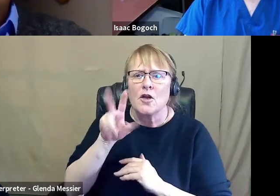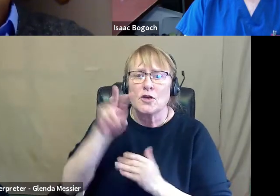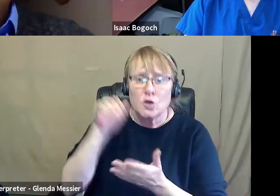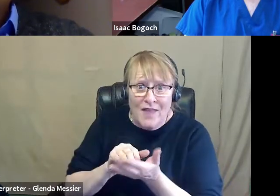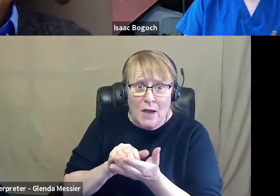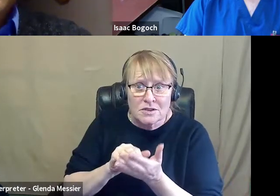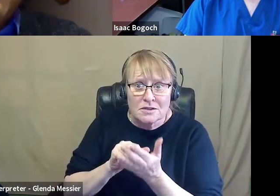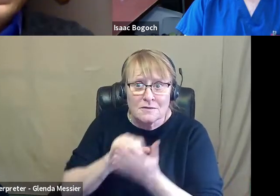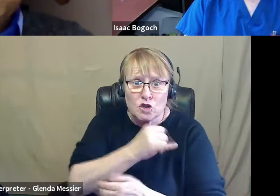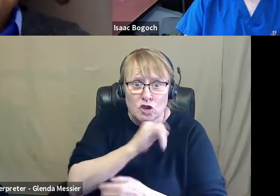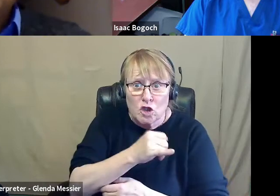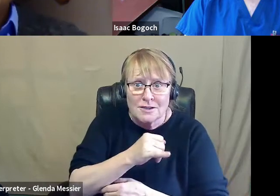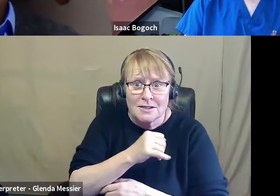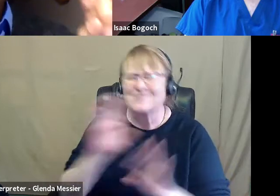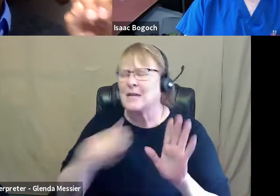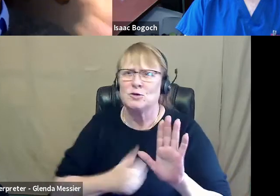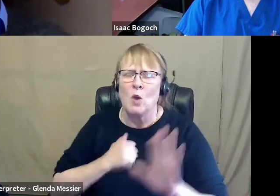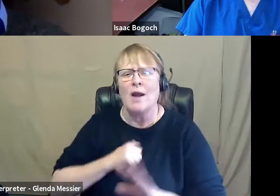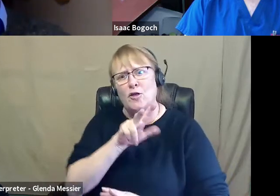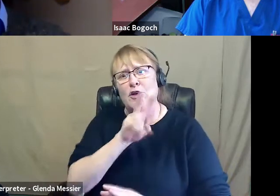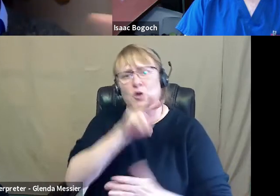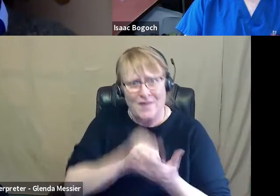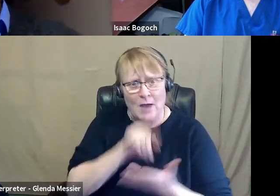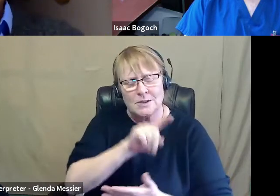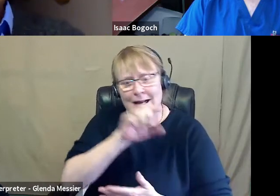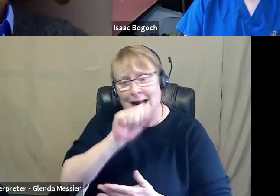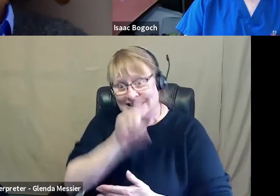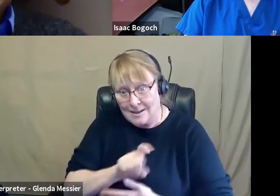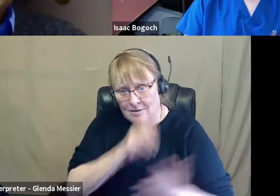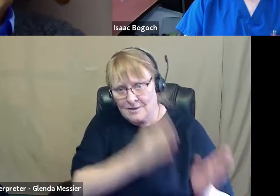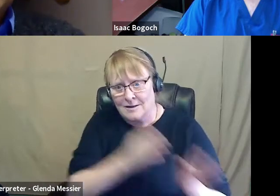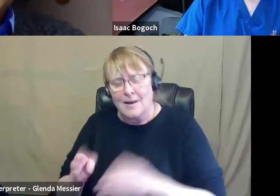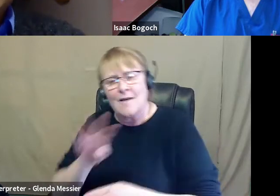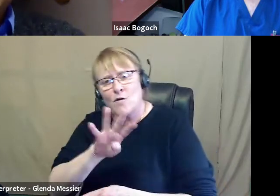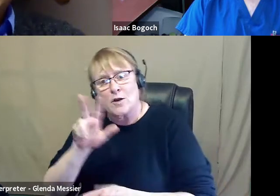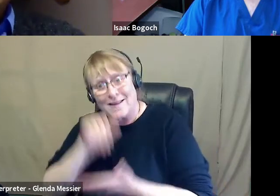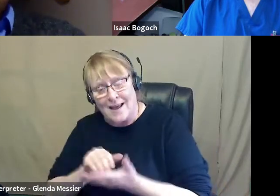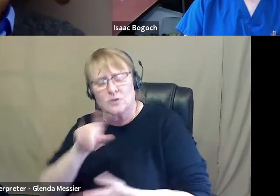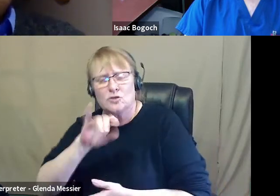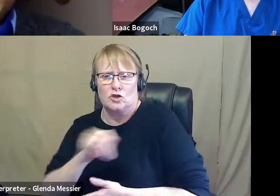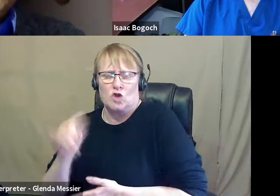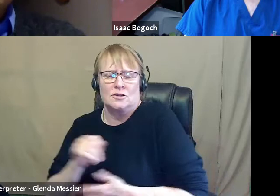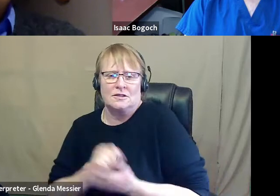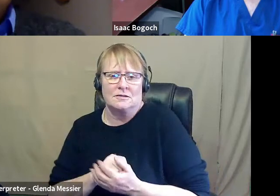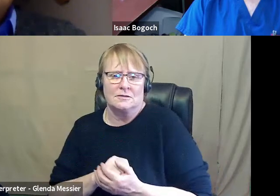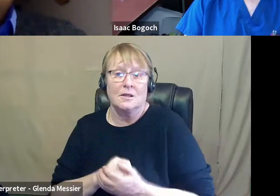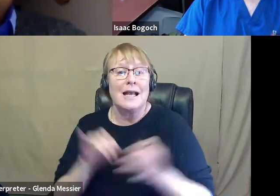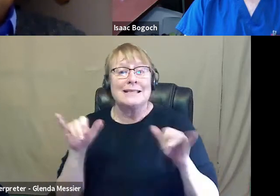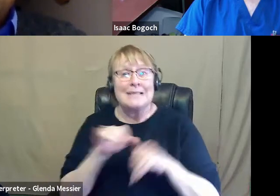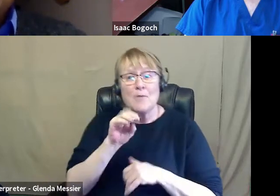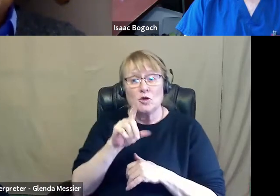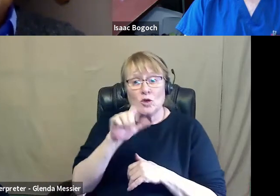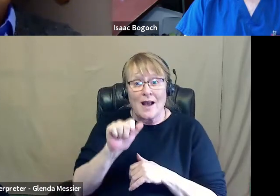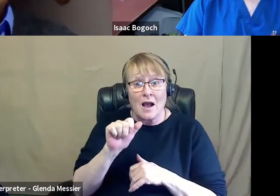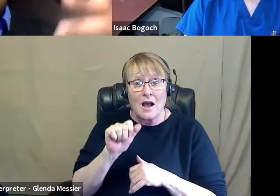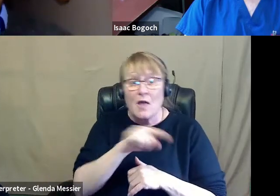trial, 32,000 with the AstraZeneca trial, 43,000 with the Johnson & Johnson trial. Like Moderna, they studied